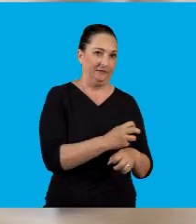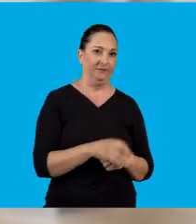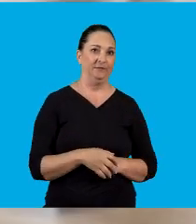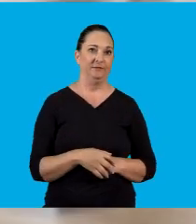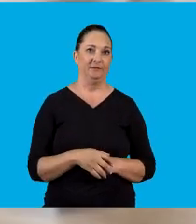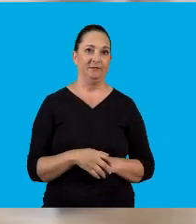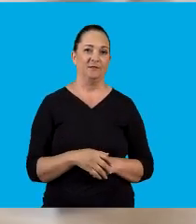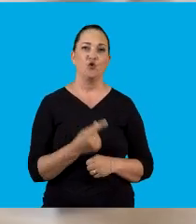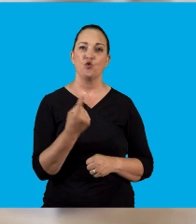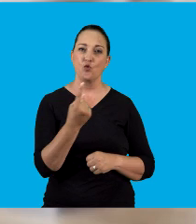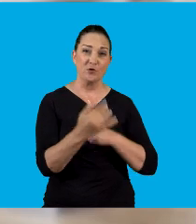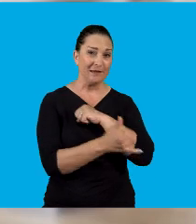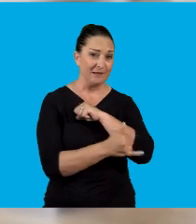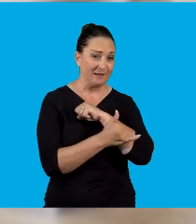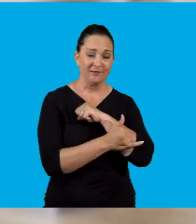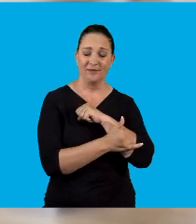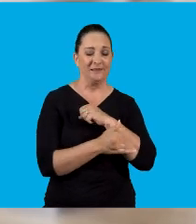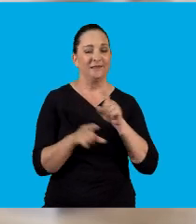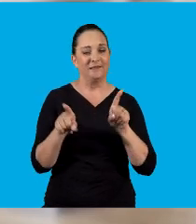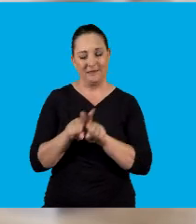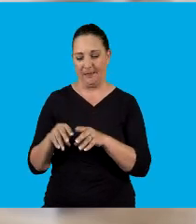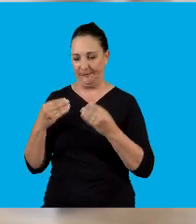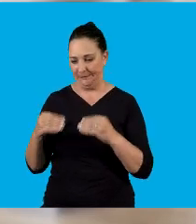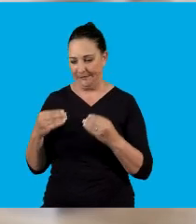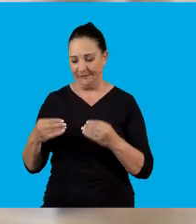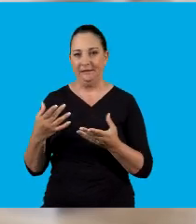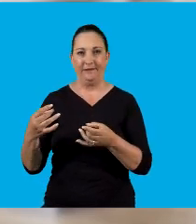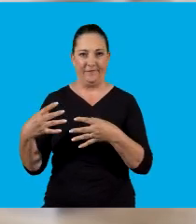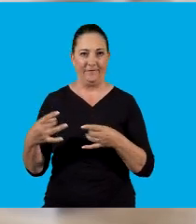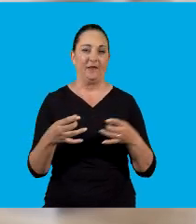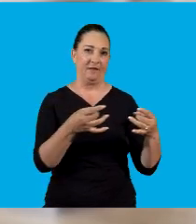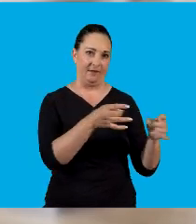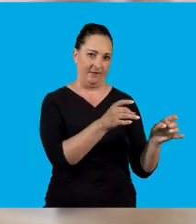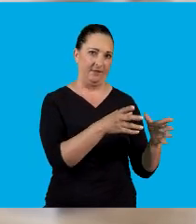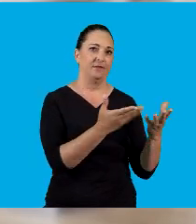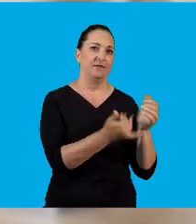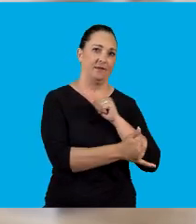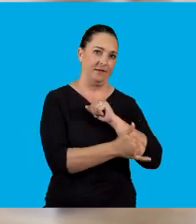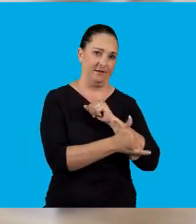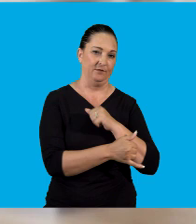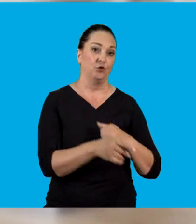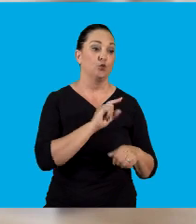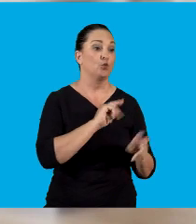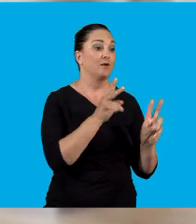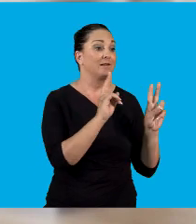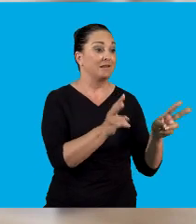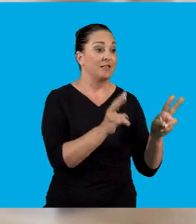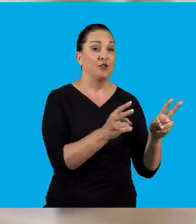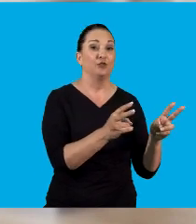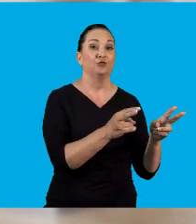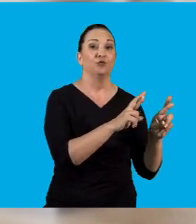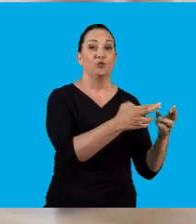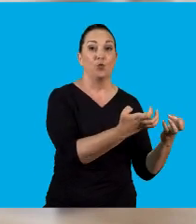resources of a country, it does not only affect a country, even us as businesses. Now we are going to do what? There's going to be a lack of natural